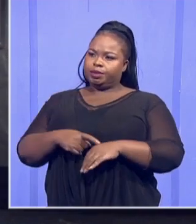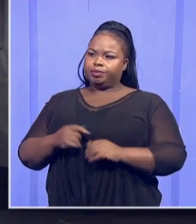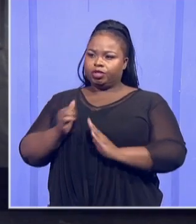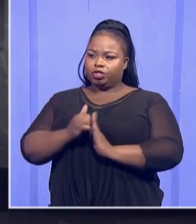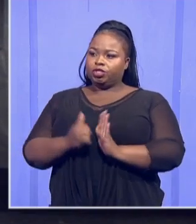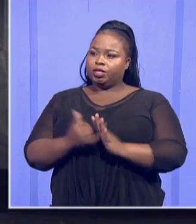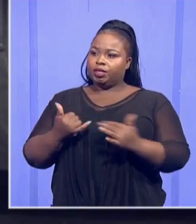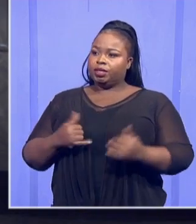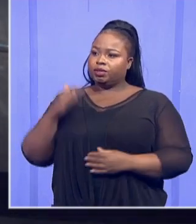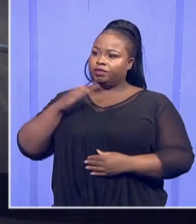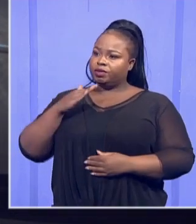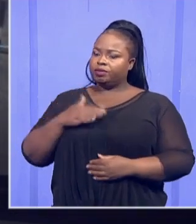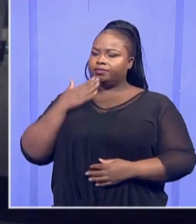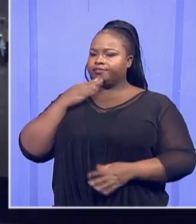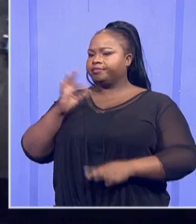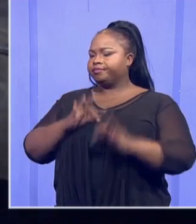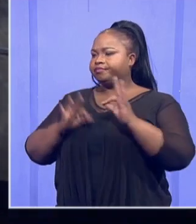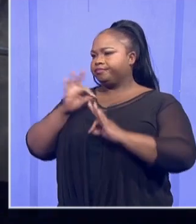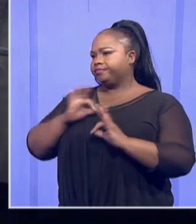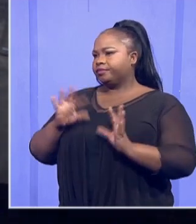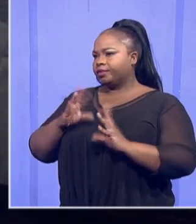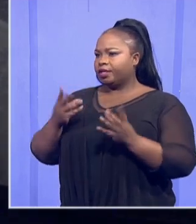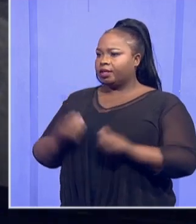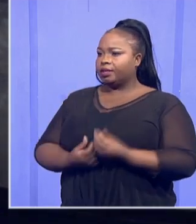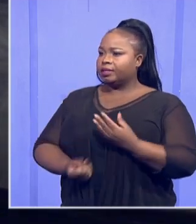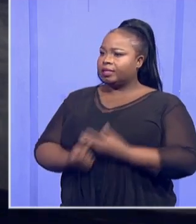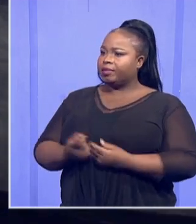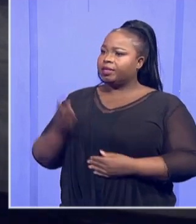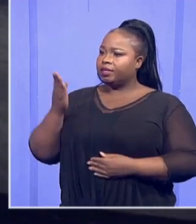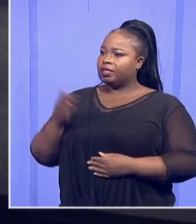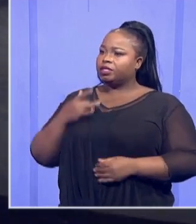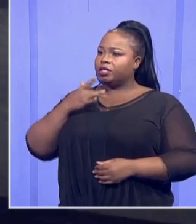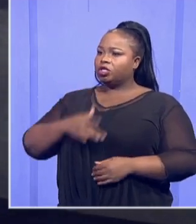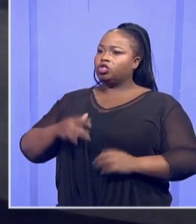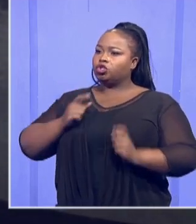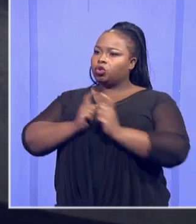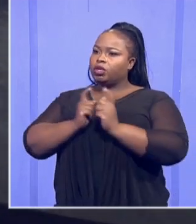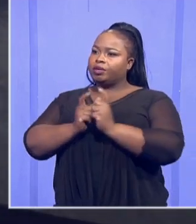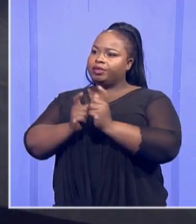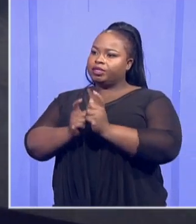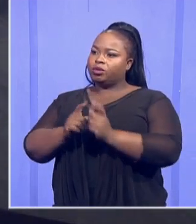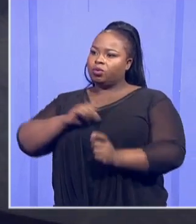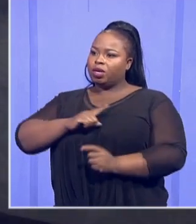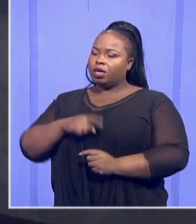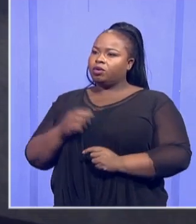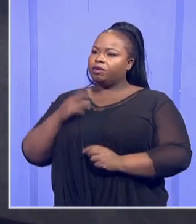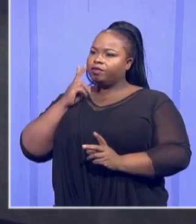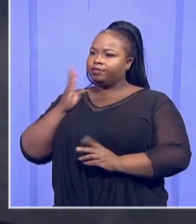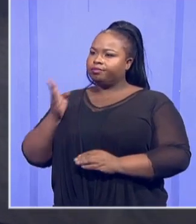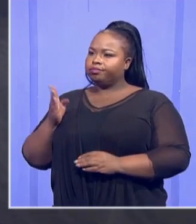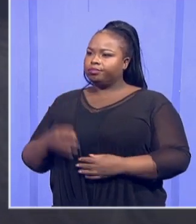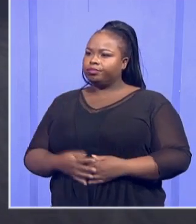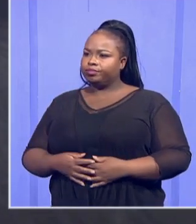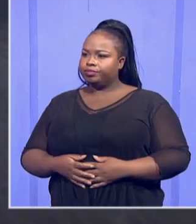this afternoon. So take us through some of the conversations that are happening there at the tournament, because I understand you also have a guest for us.